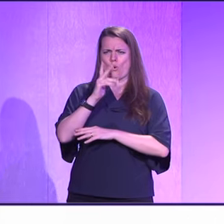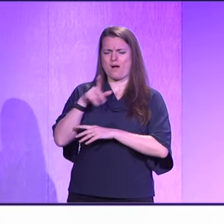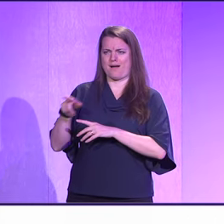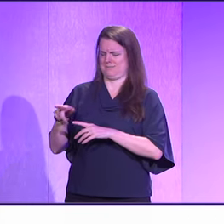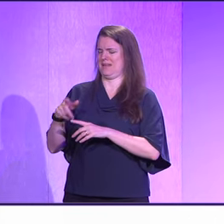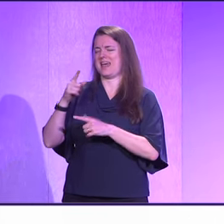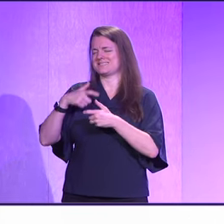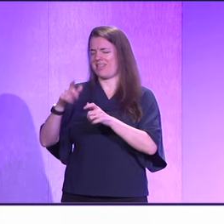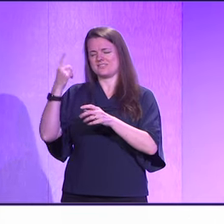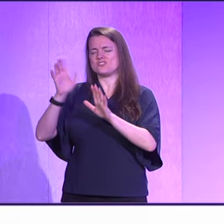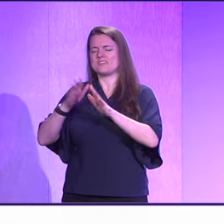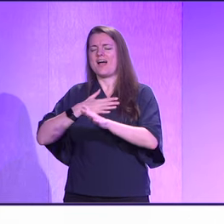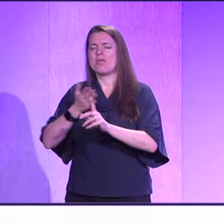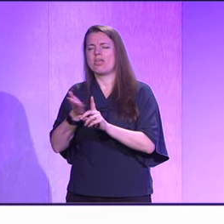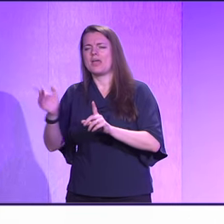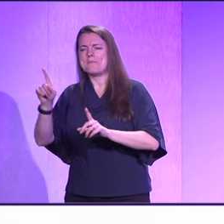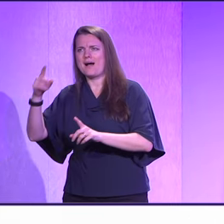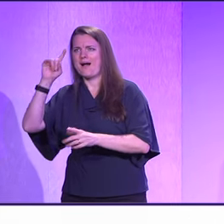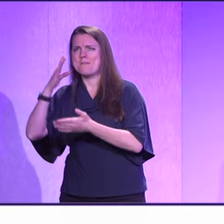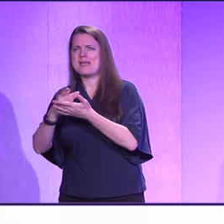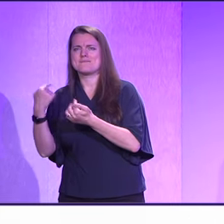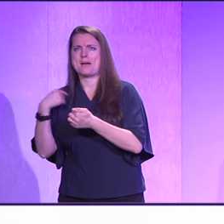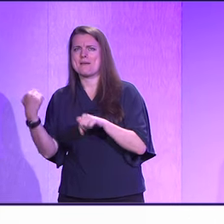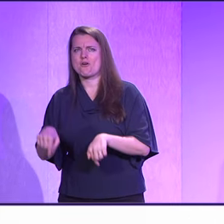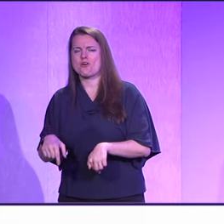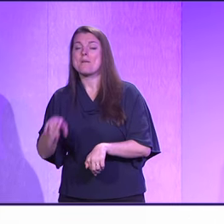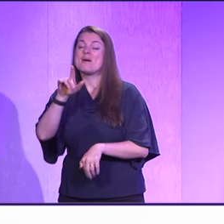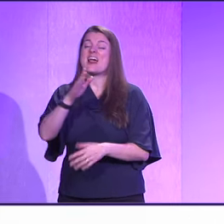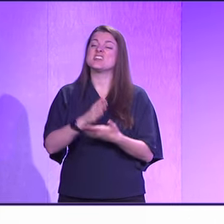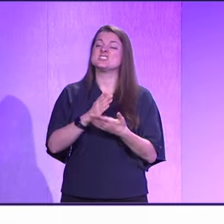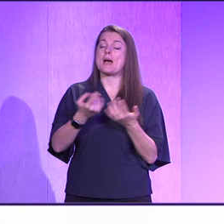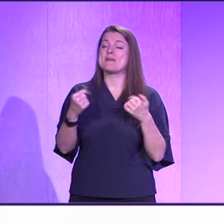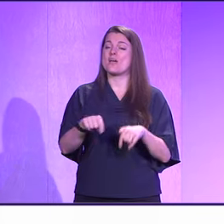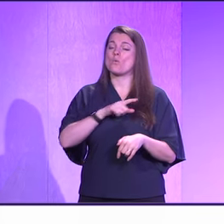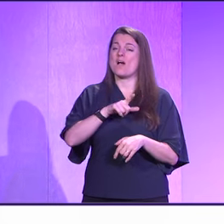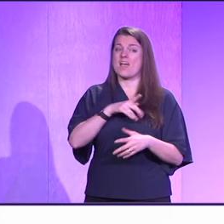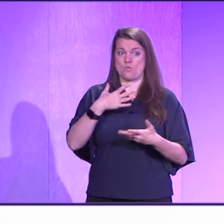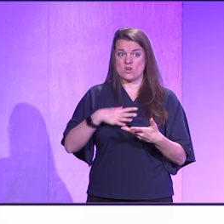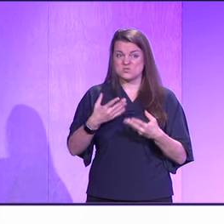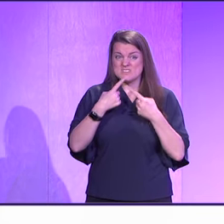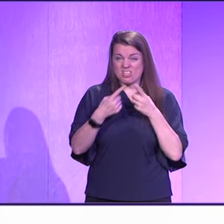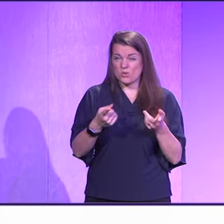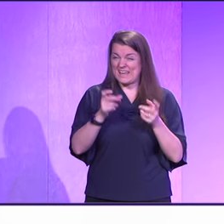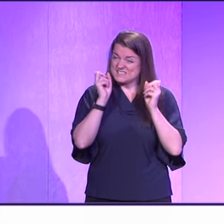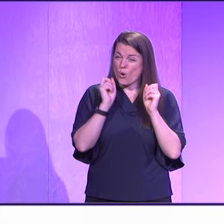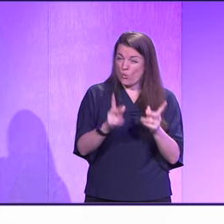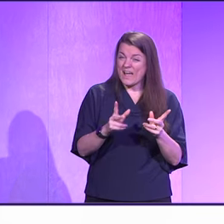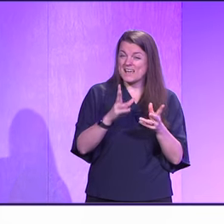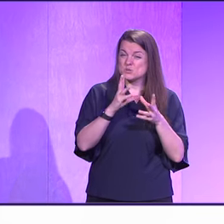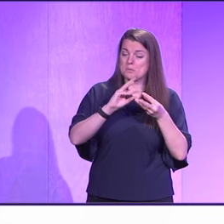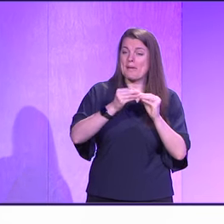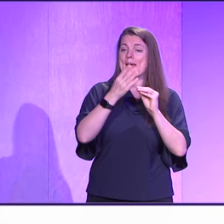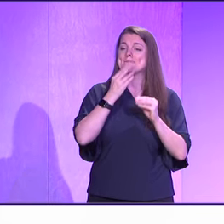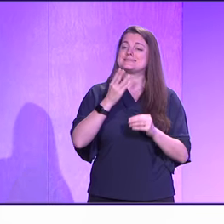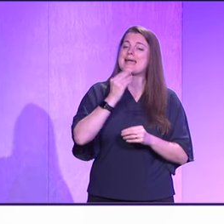all that failure I talked about at the start. I talked about the failure because it's important to understand that it is okay to fail. It's okay to make mistakes. We all